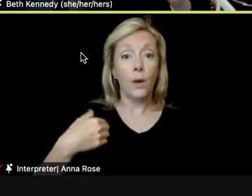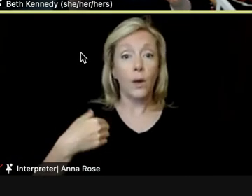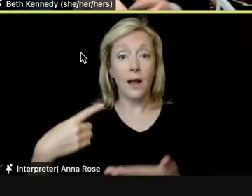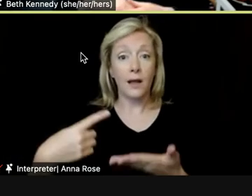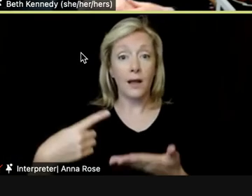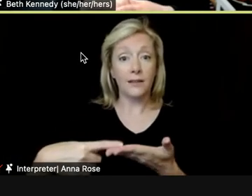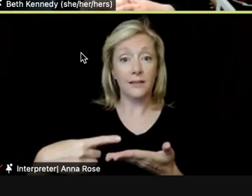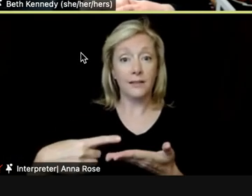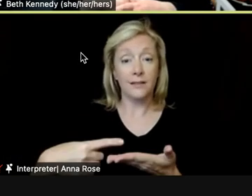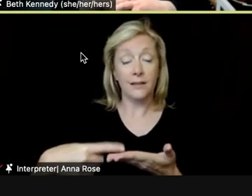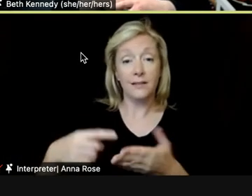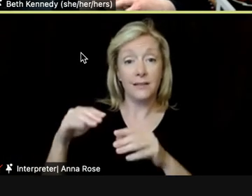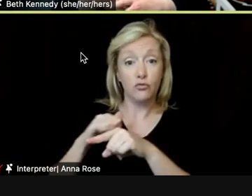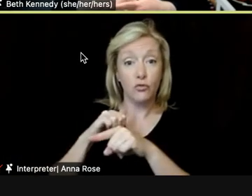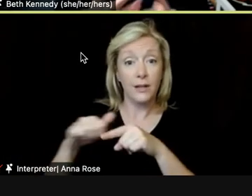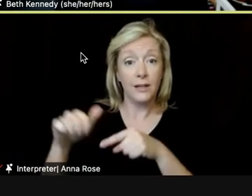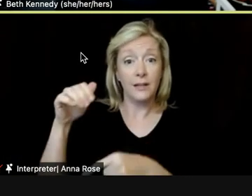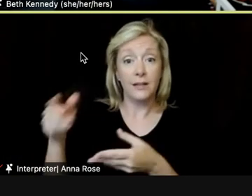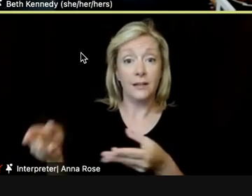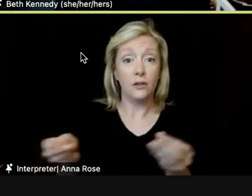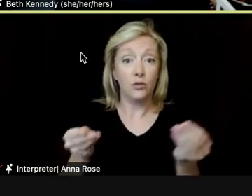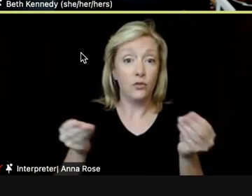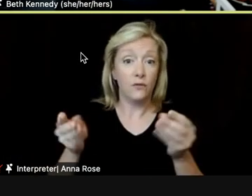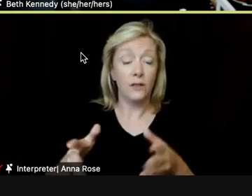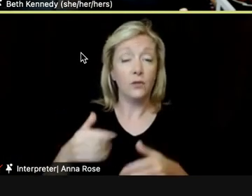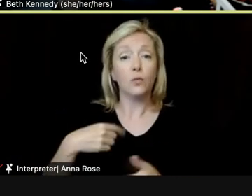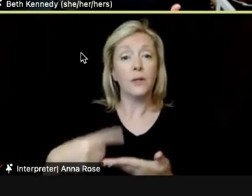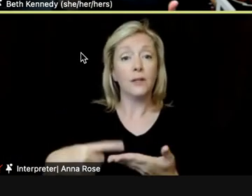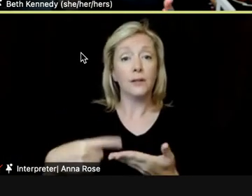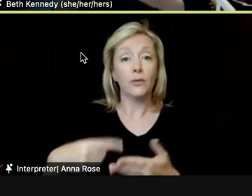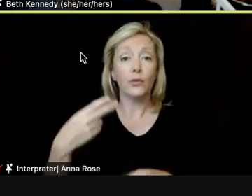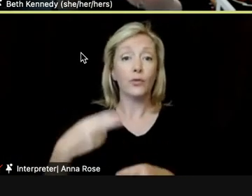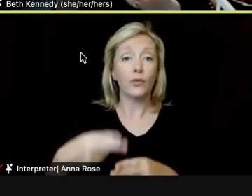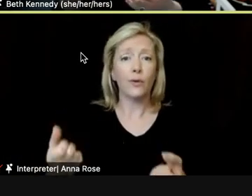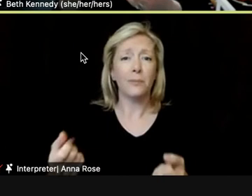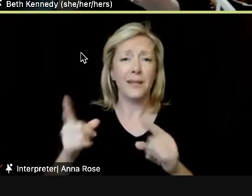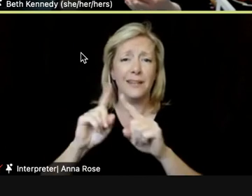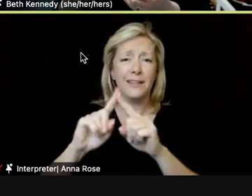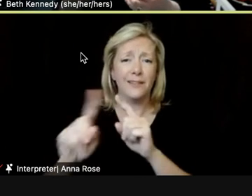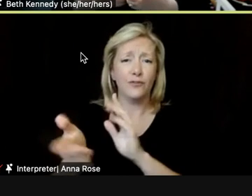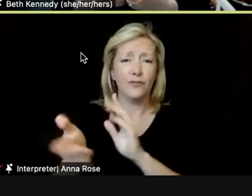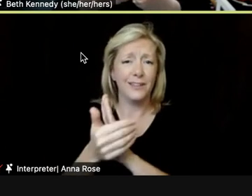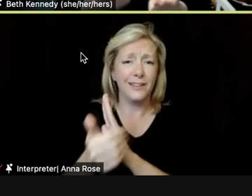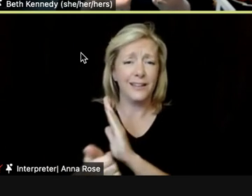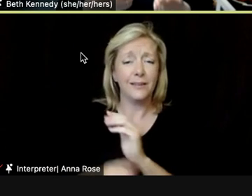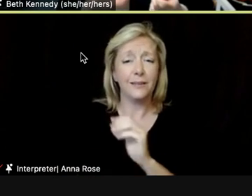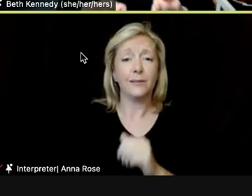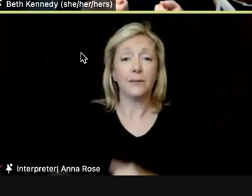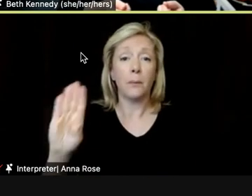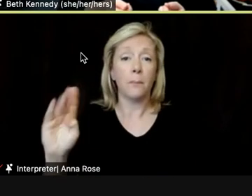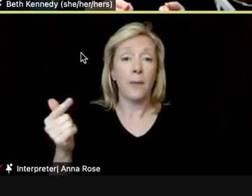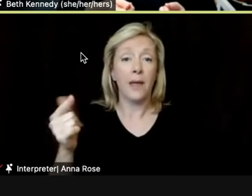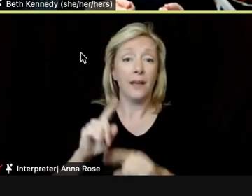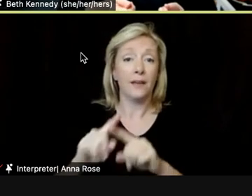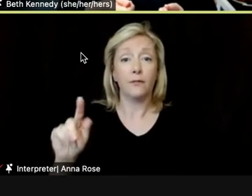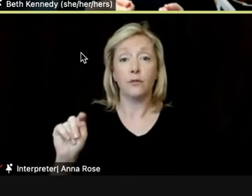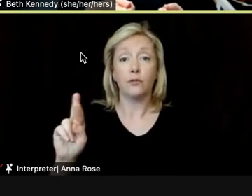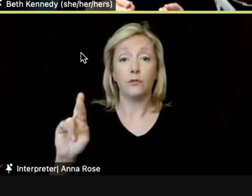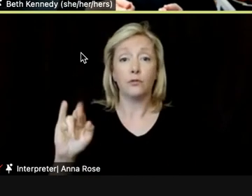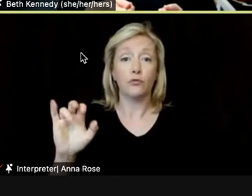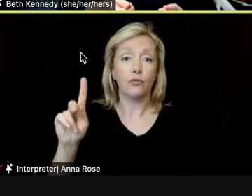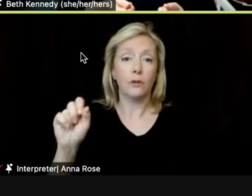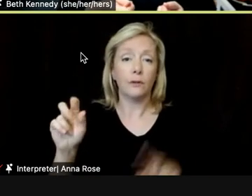of tricks, right? So this bag of tricks is just a bunch of skills and knowledge that may or may not apply to the